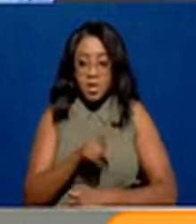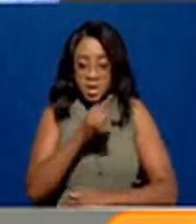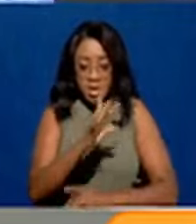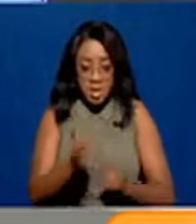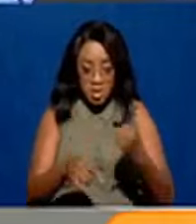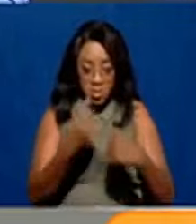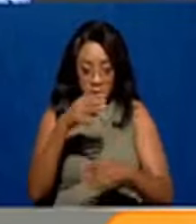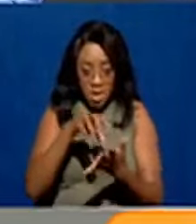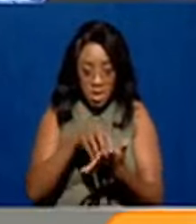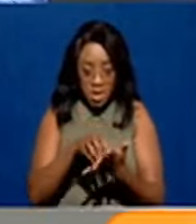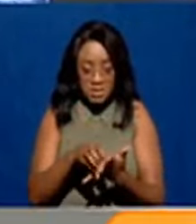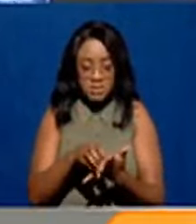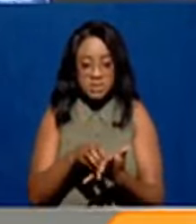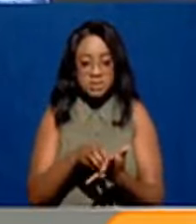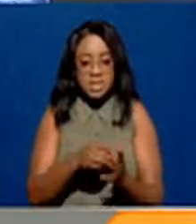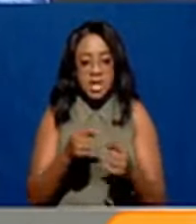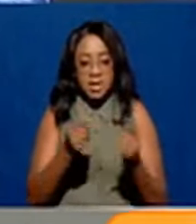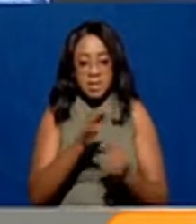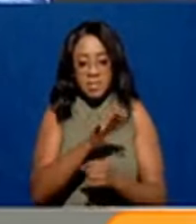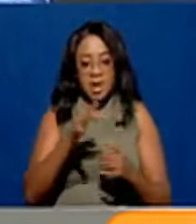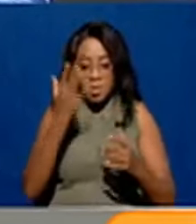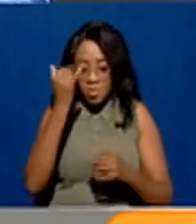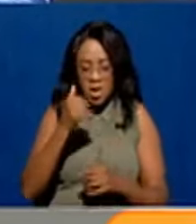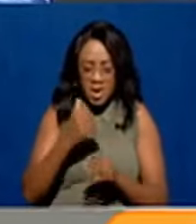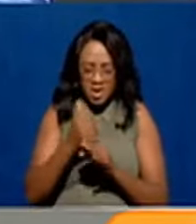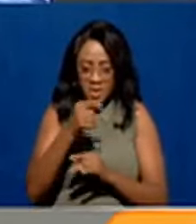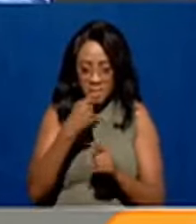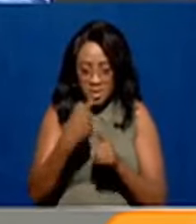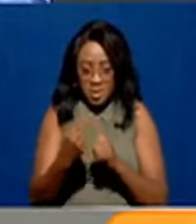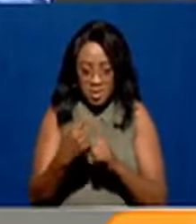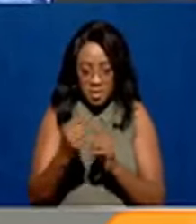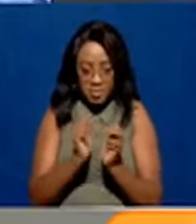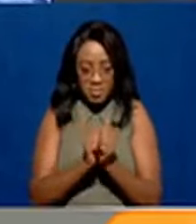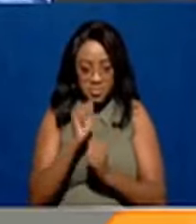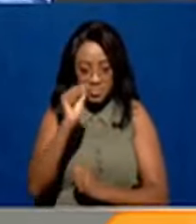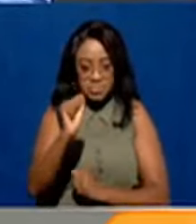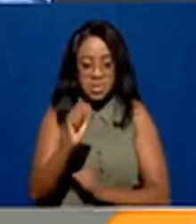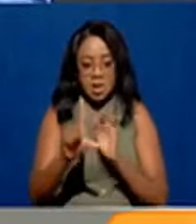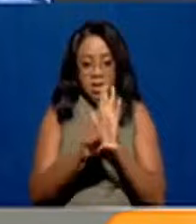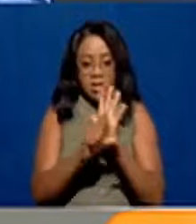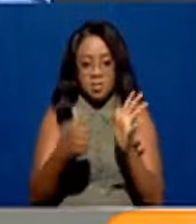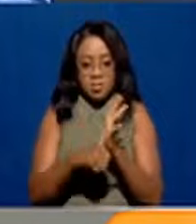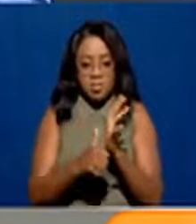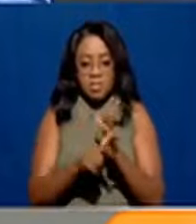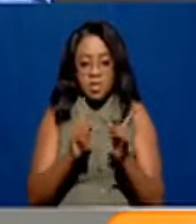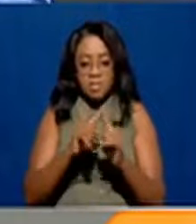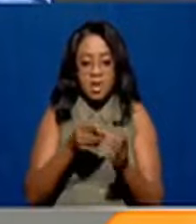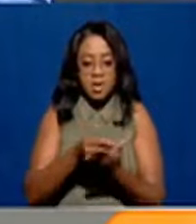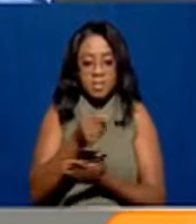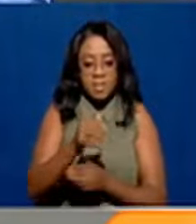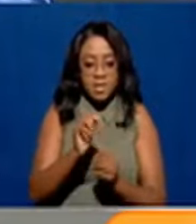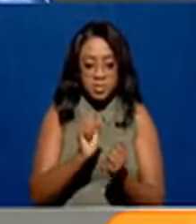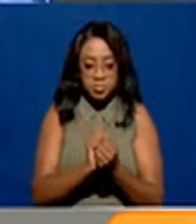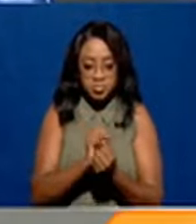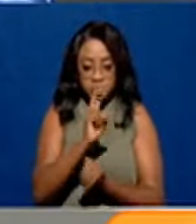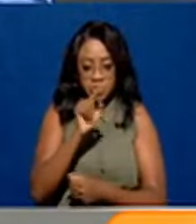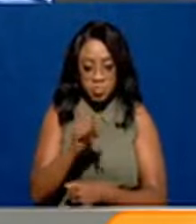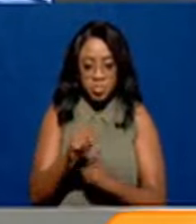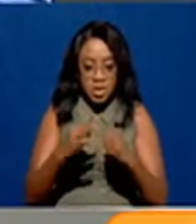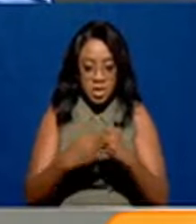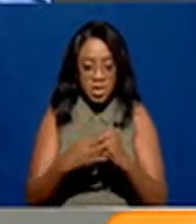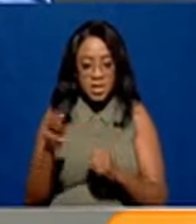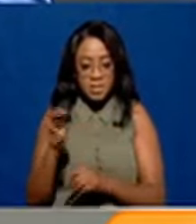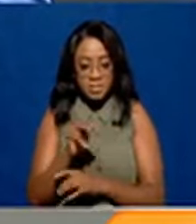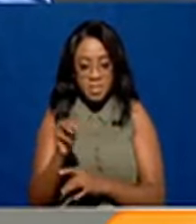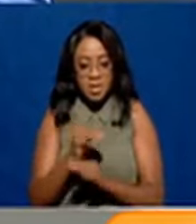case against the state after a 15-year legal battle, but was only paid 12.8 million shillings